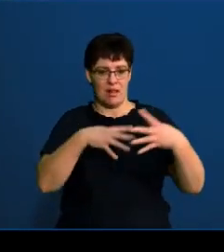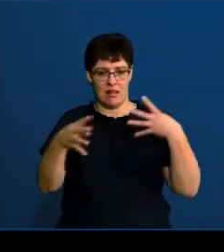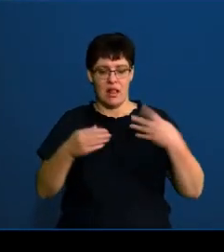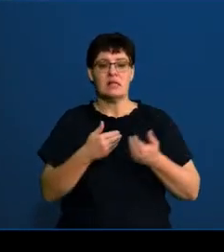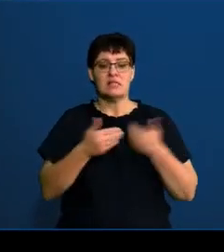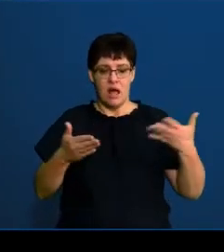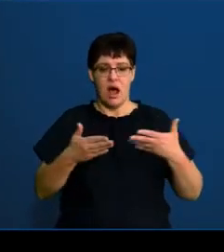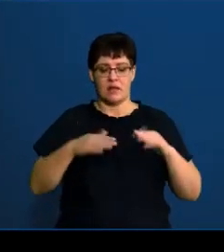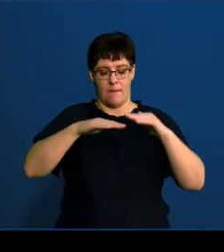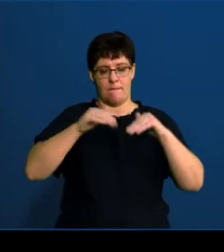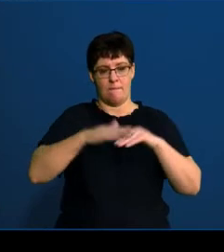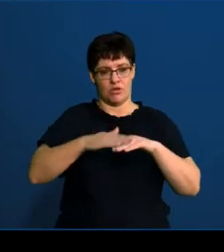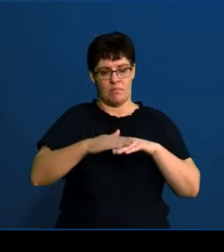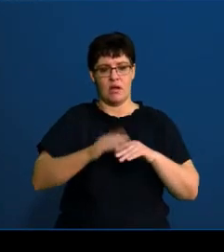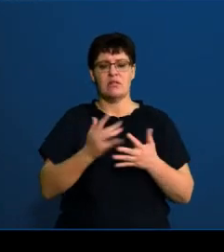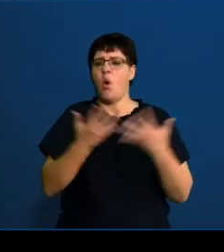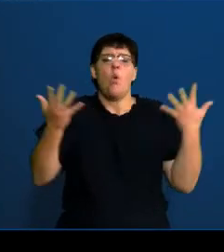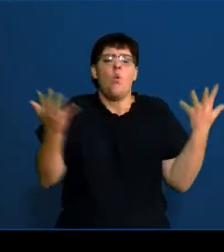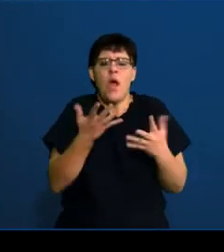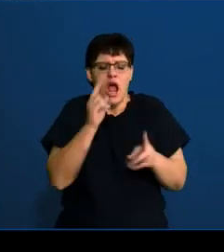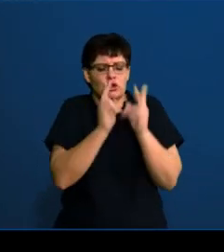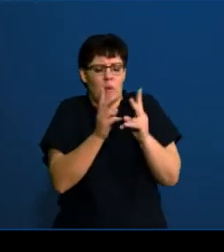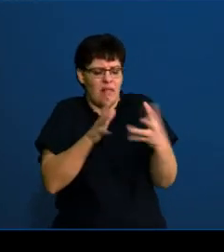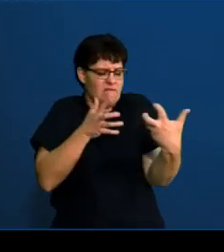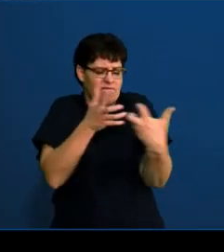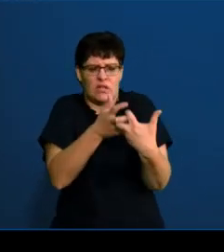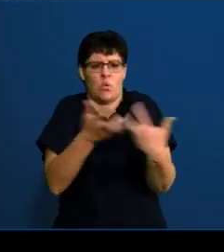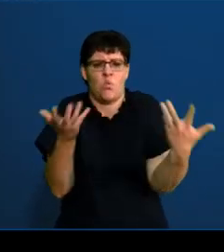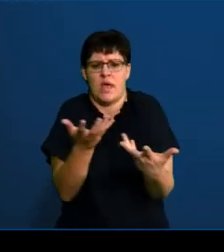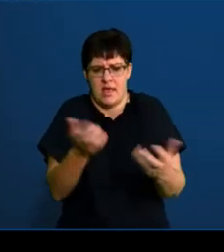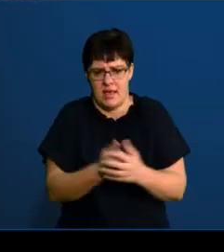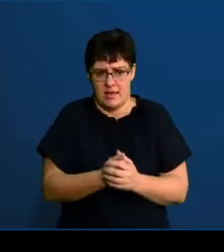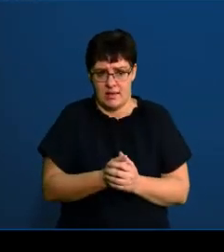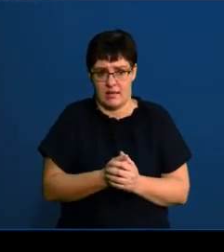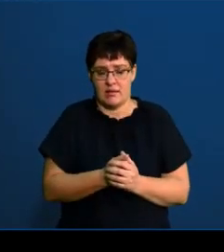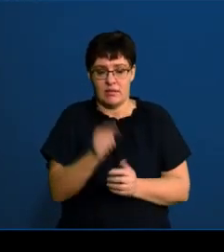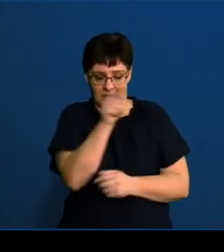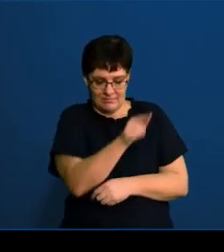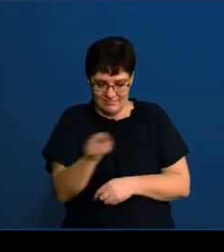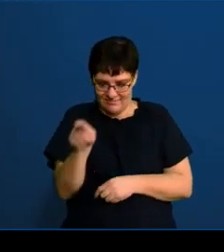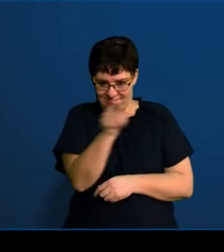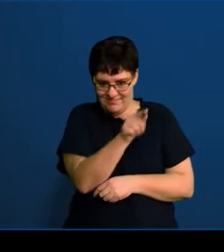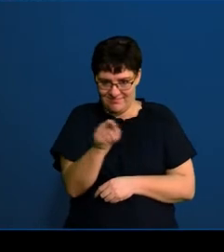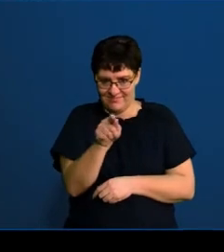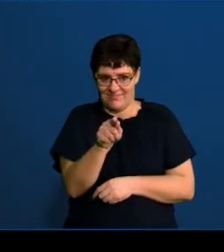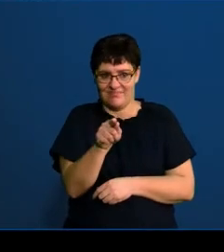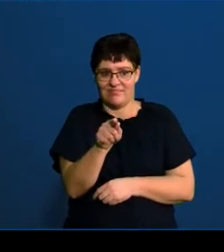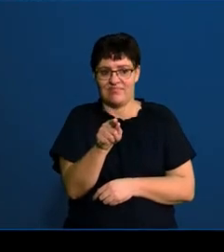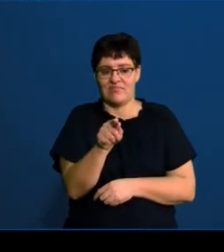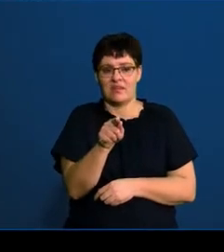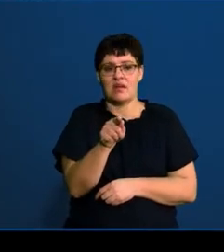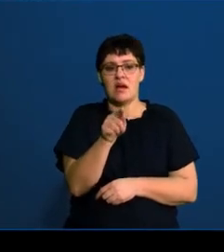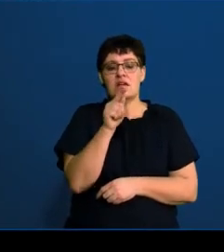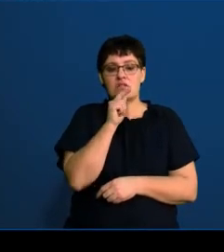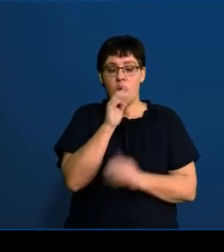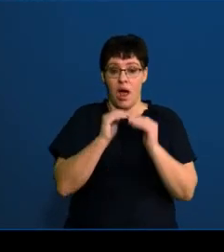bottom of the table. I'm going to say, where does 12 fit in this side of the table? So it is